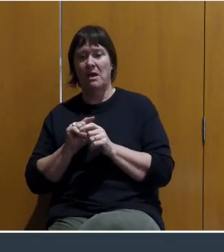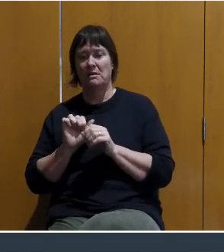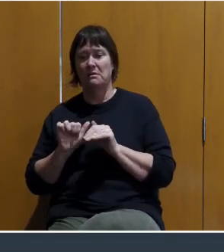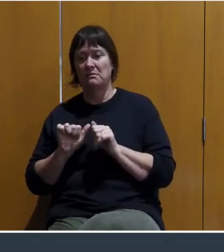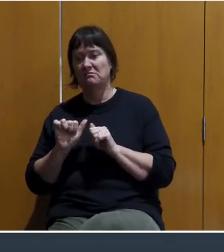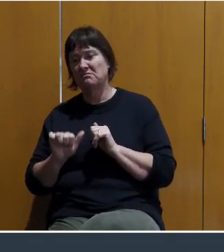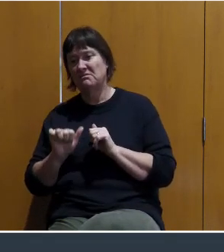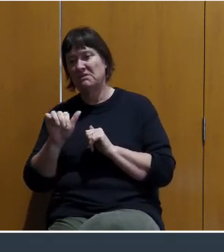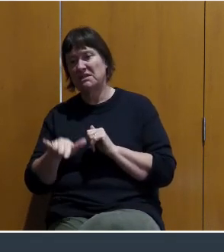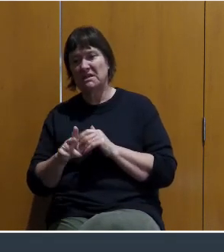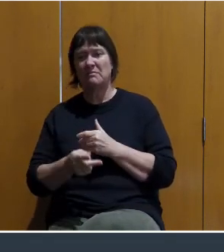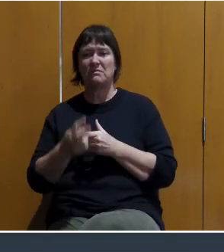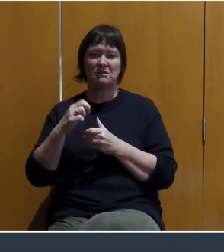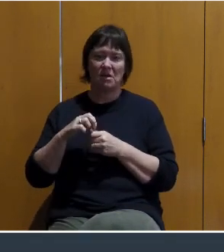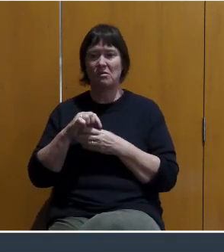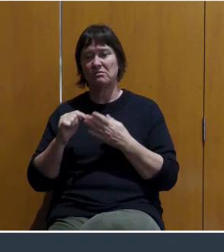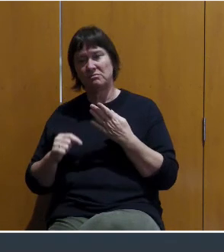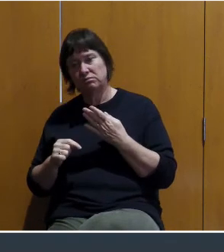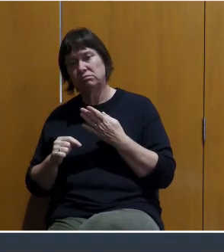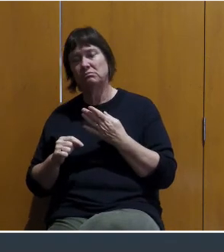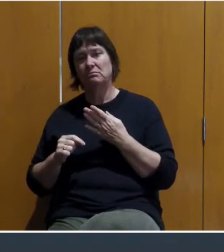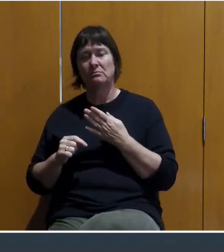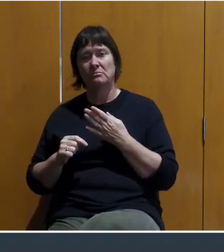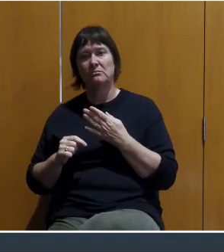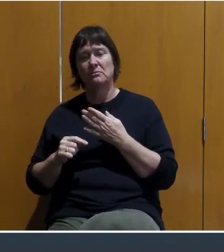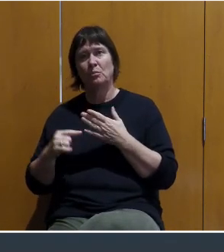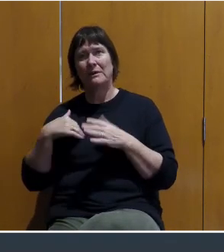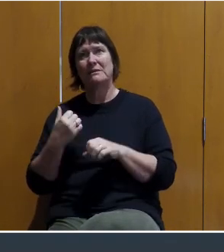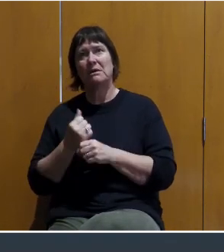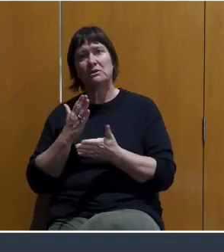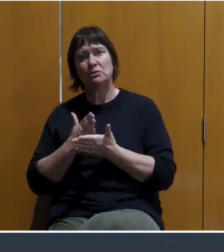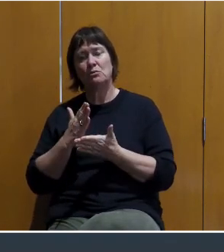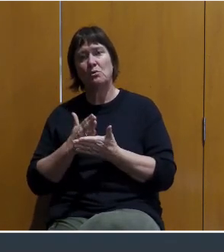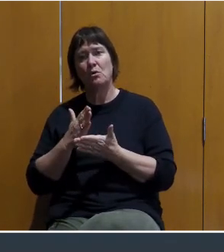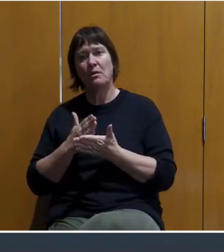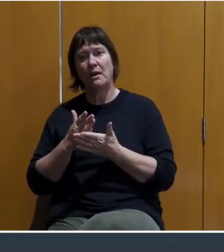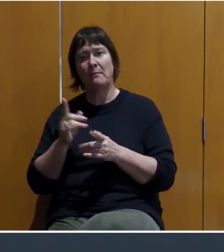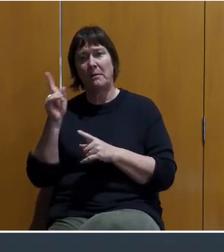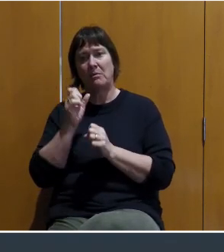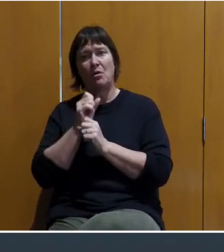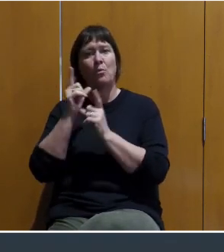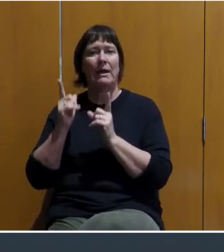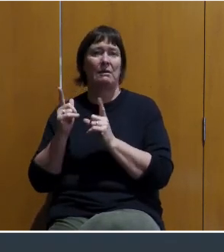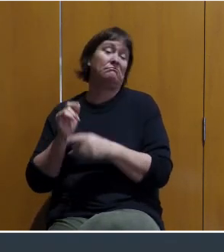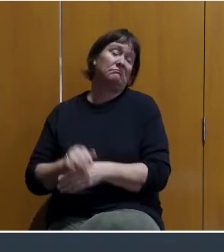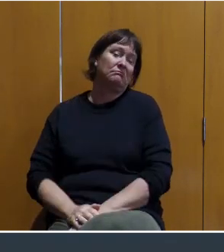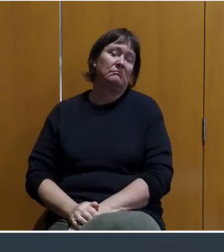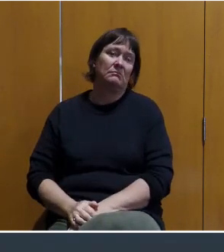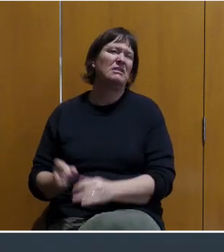this, I think that including those things and making sure that they're aware of that is quite important.